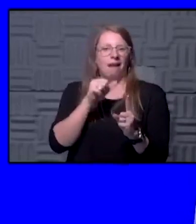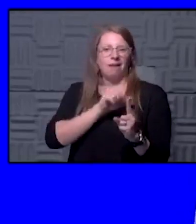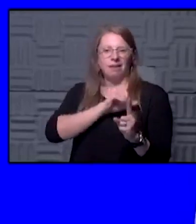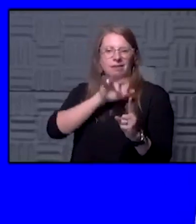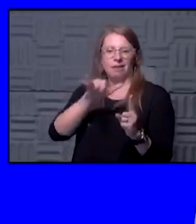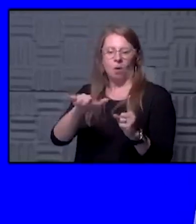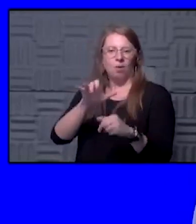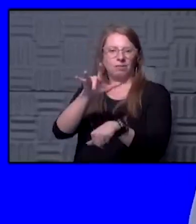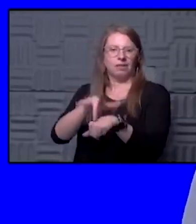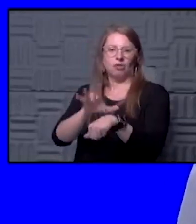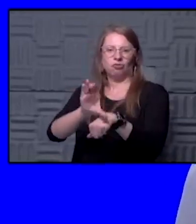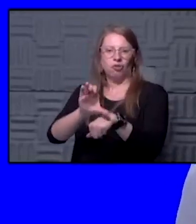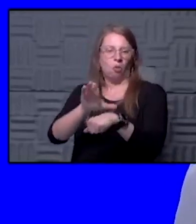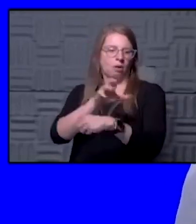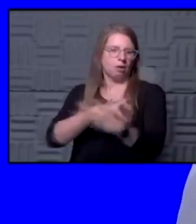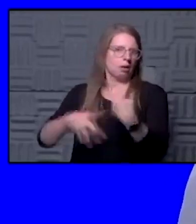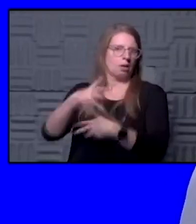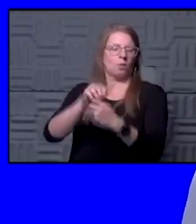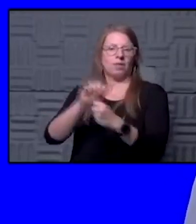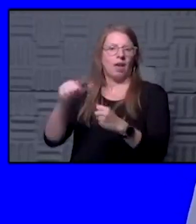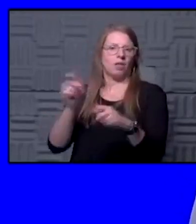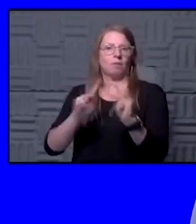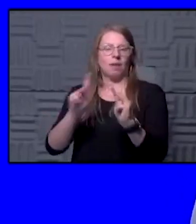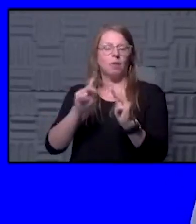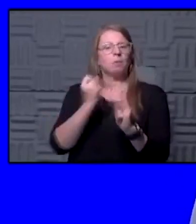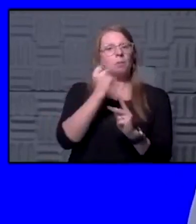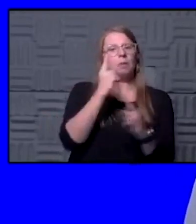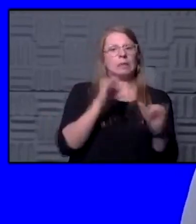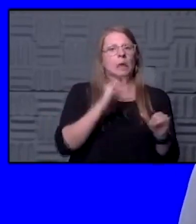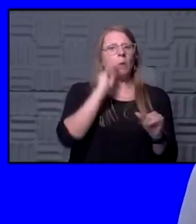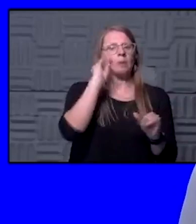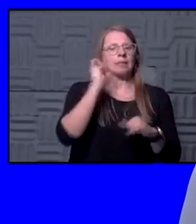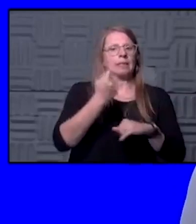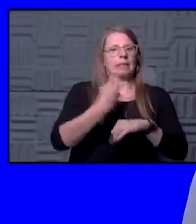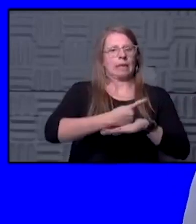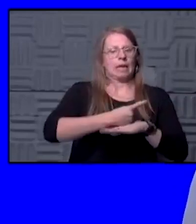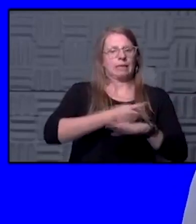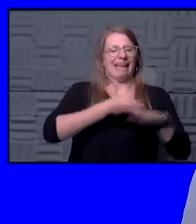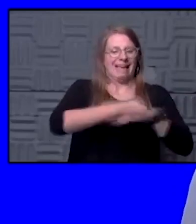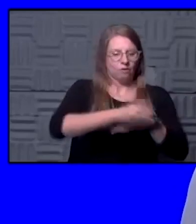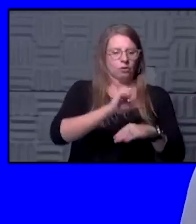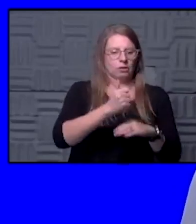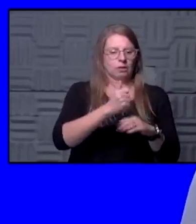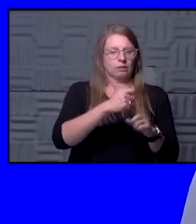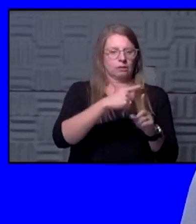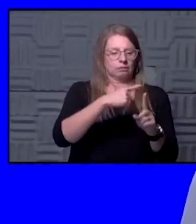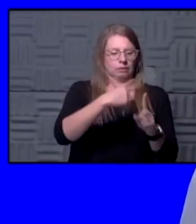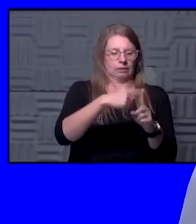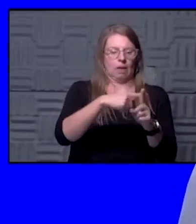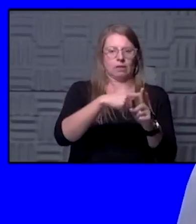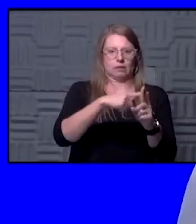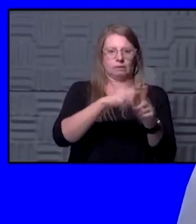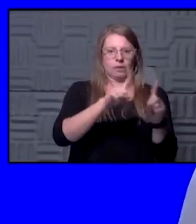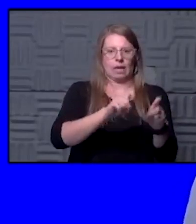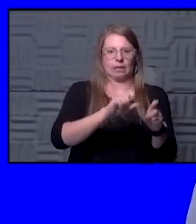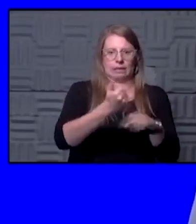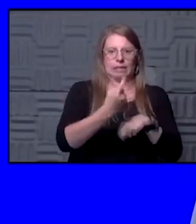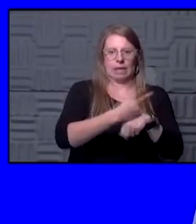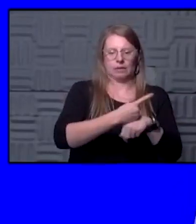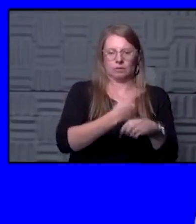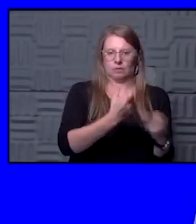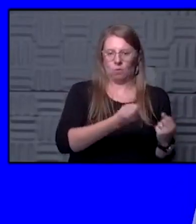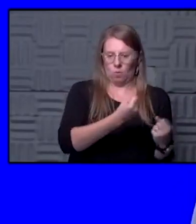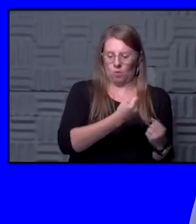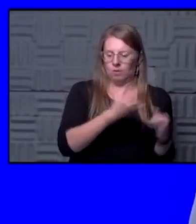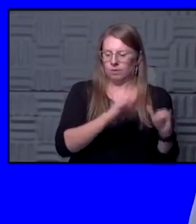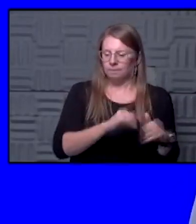or meeting with other people until you are 10 days past that test. We can get a better idea for really how much disease is out there in the community.